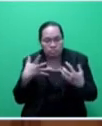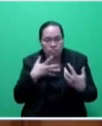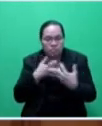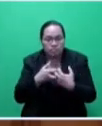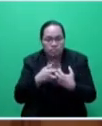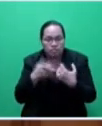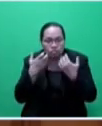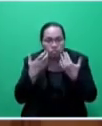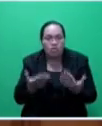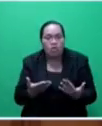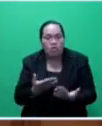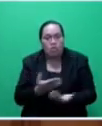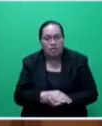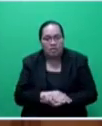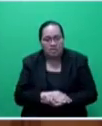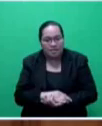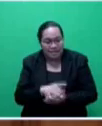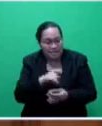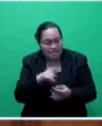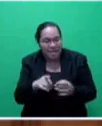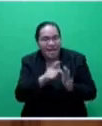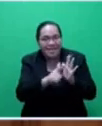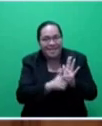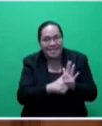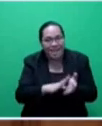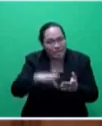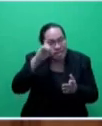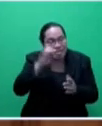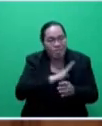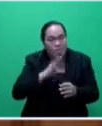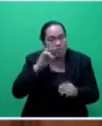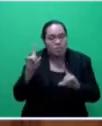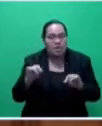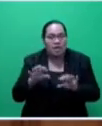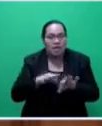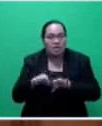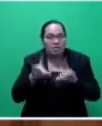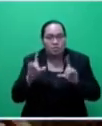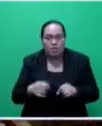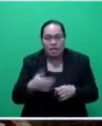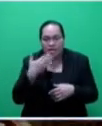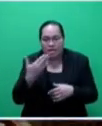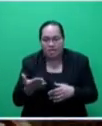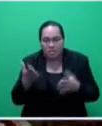the nature of what the Legal Education Board is going to do, Mr. Speaker. Thank you.